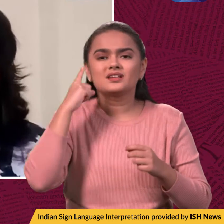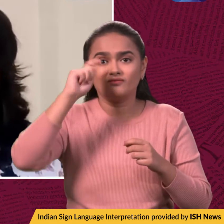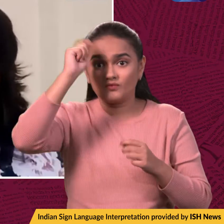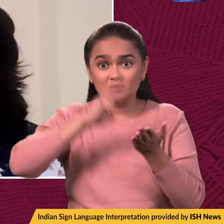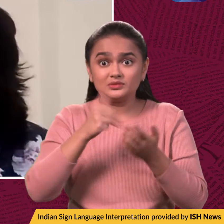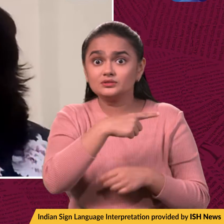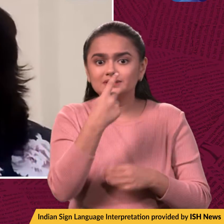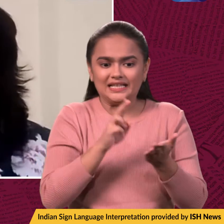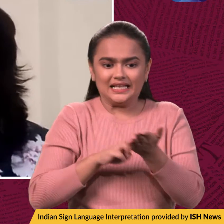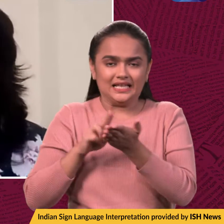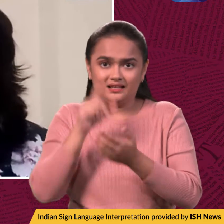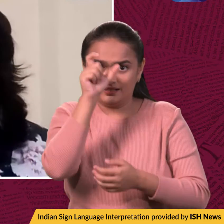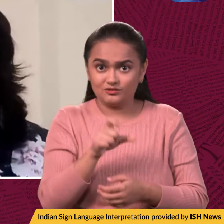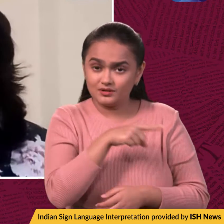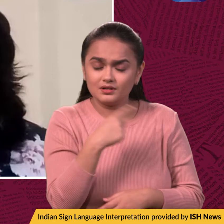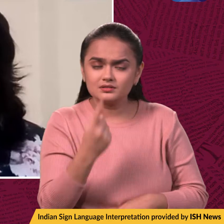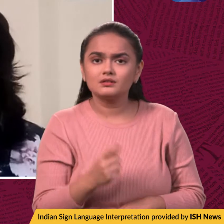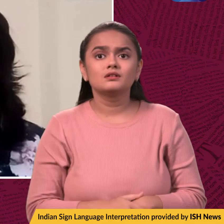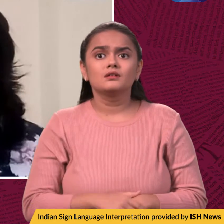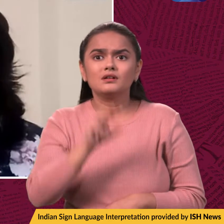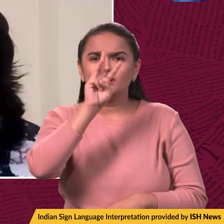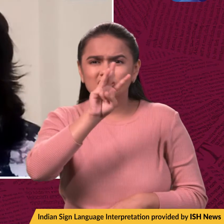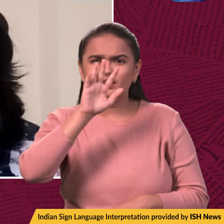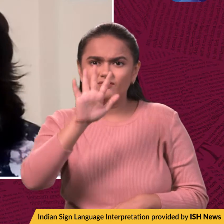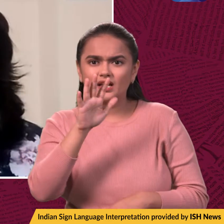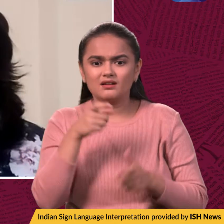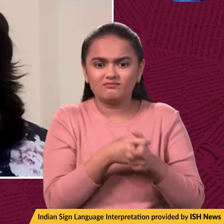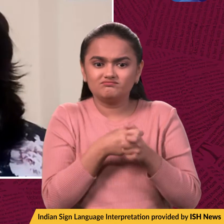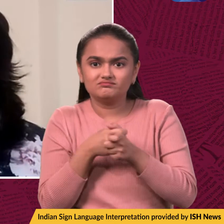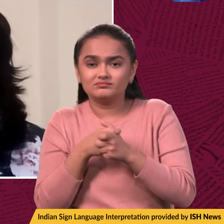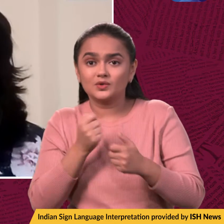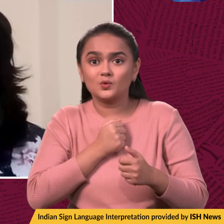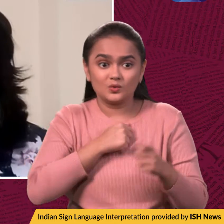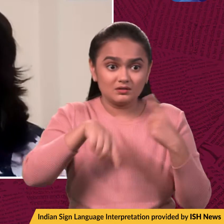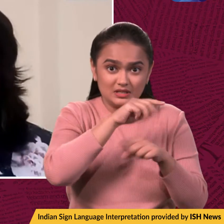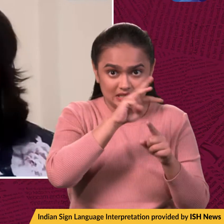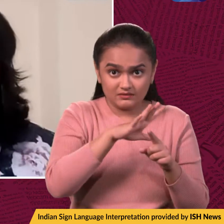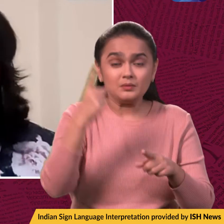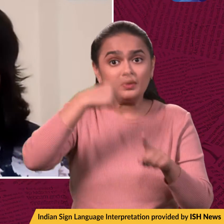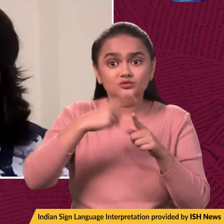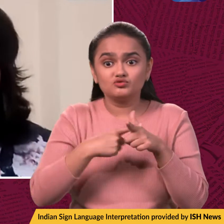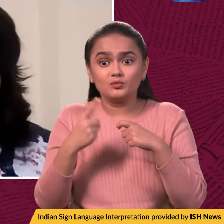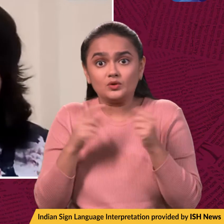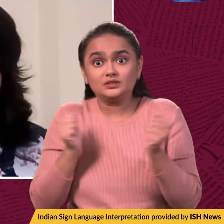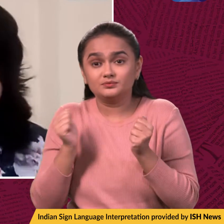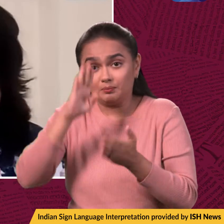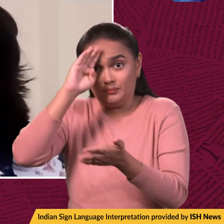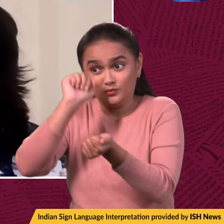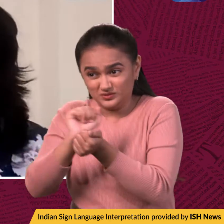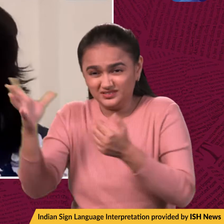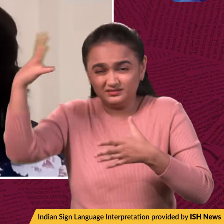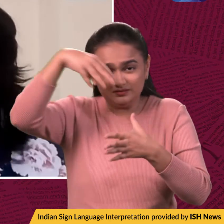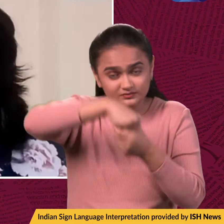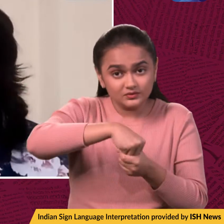Affairs, Nityanand Rai, has said that 35 personnel of the security forces, including the Jammu and Kashmir